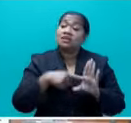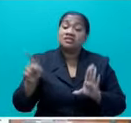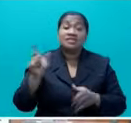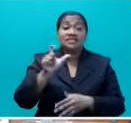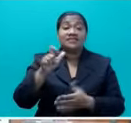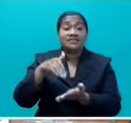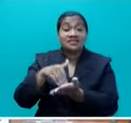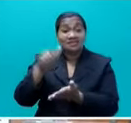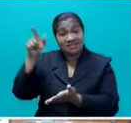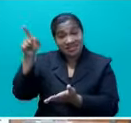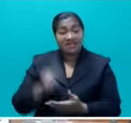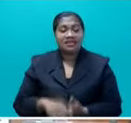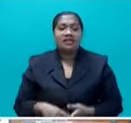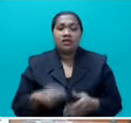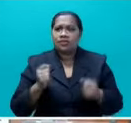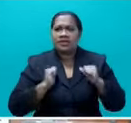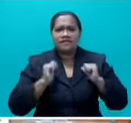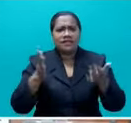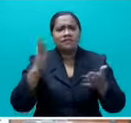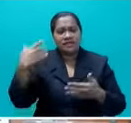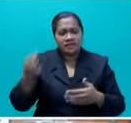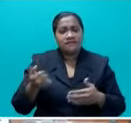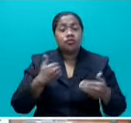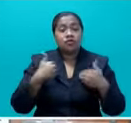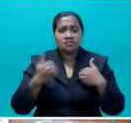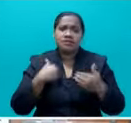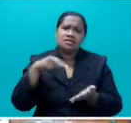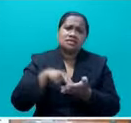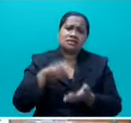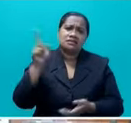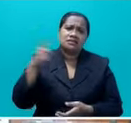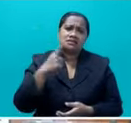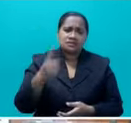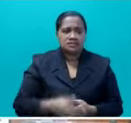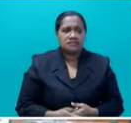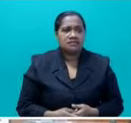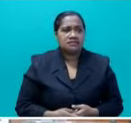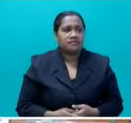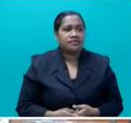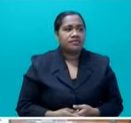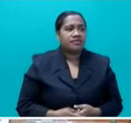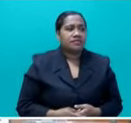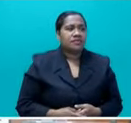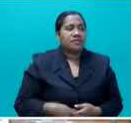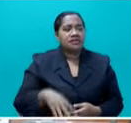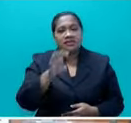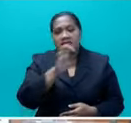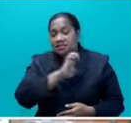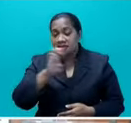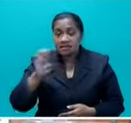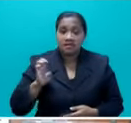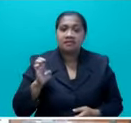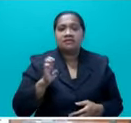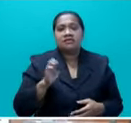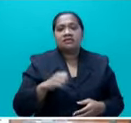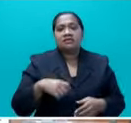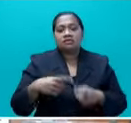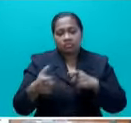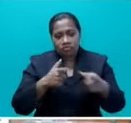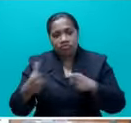documentary, available at USP, stood there and said the executive is run by Kendya Hindu Tevoro.